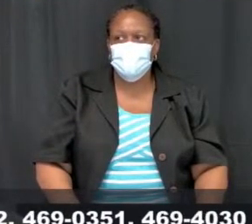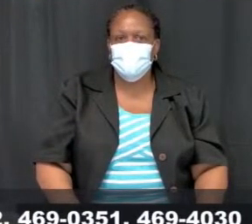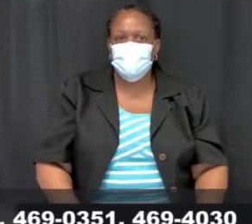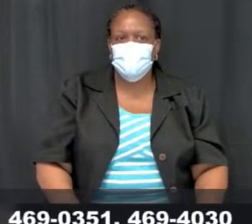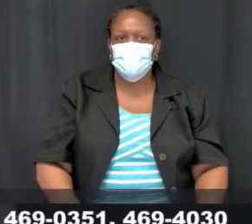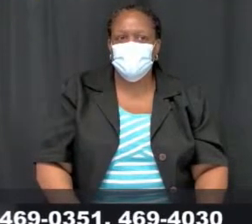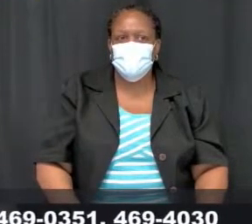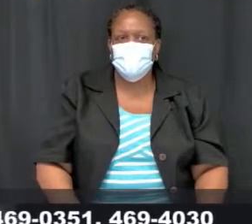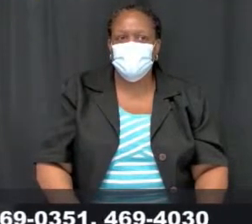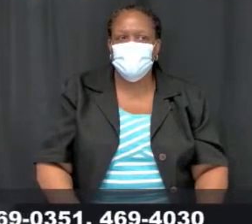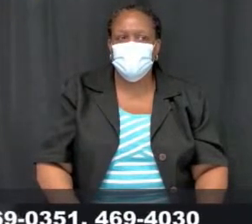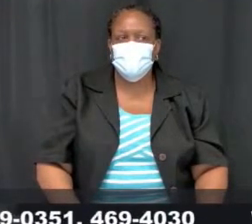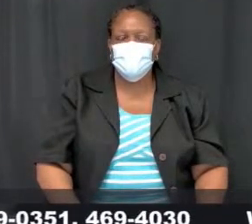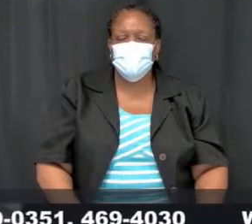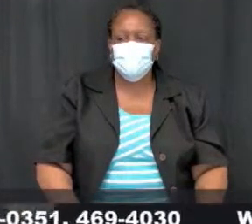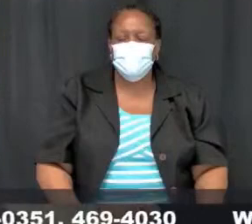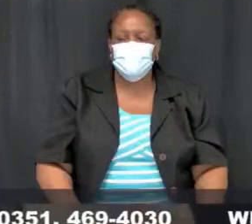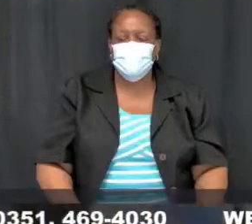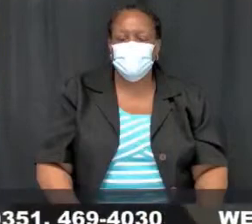program?